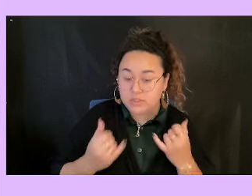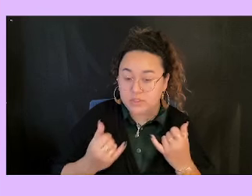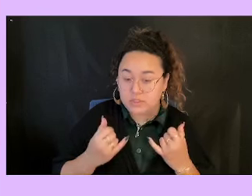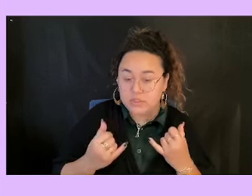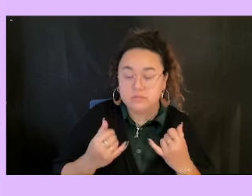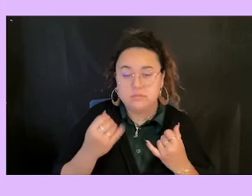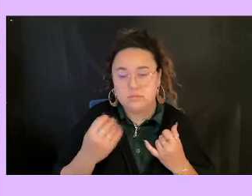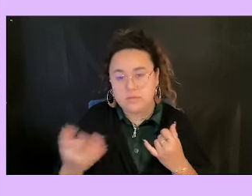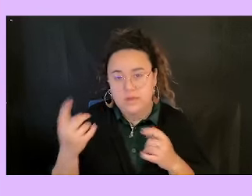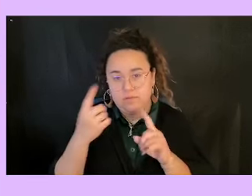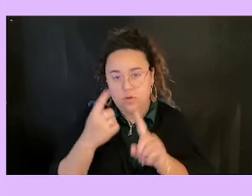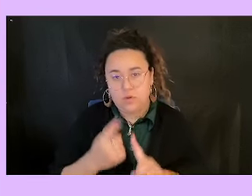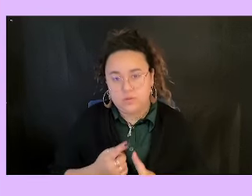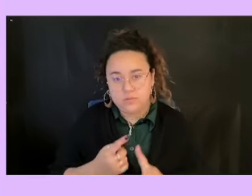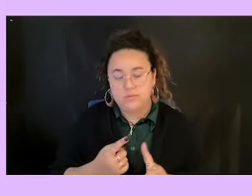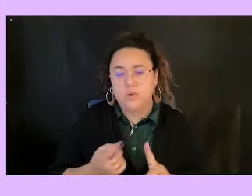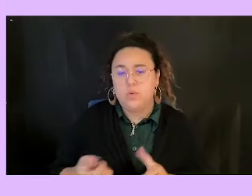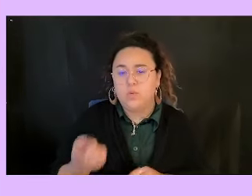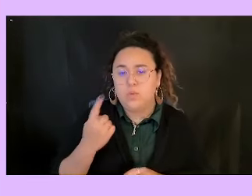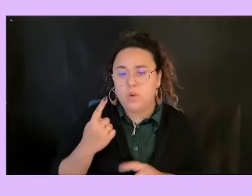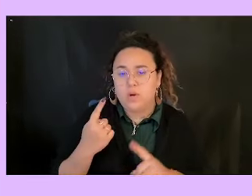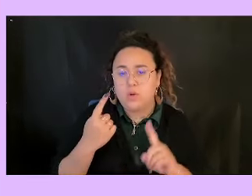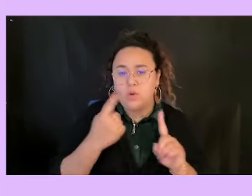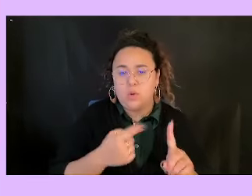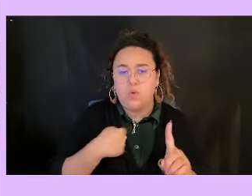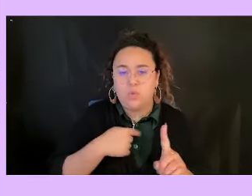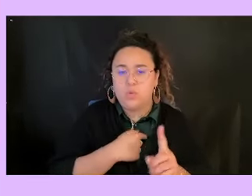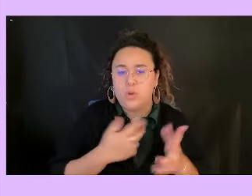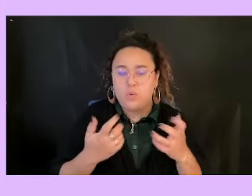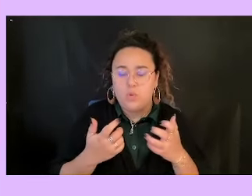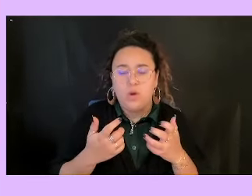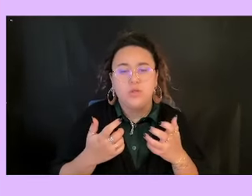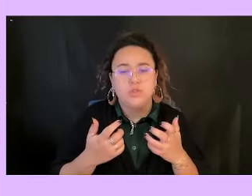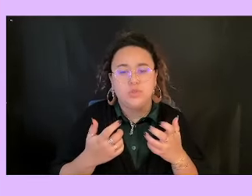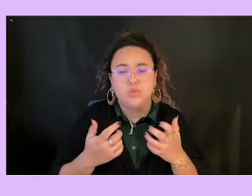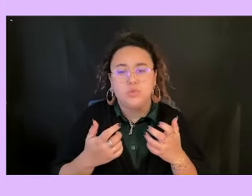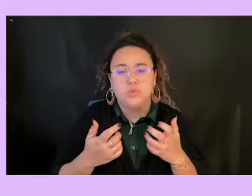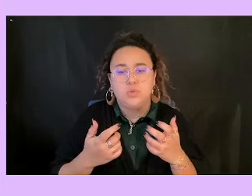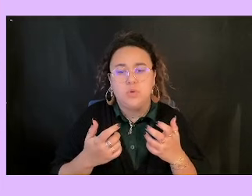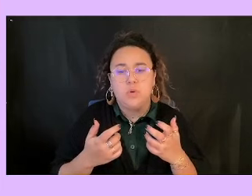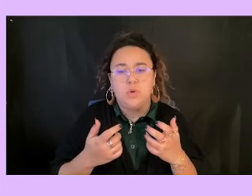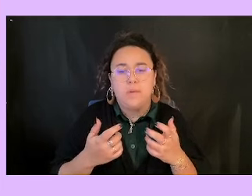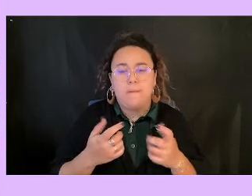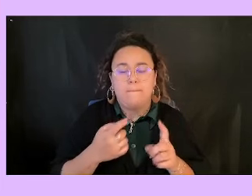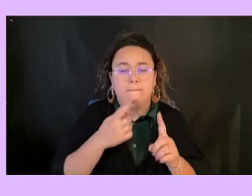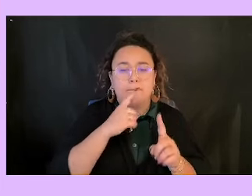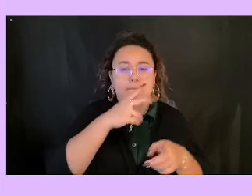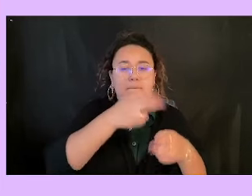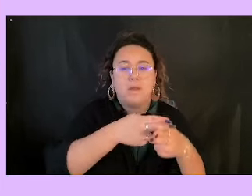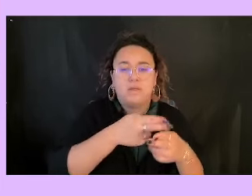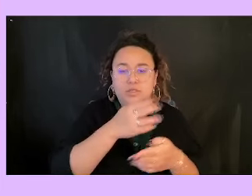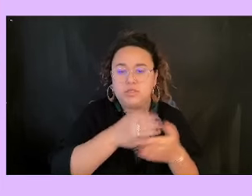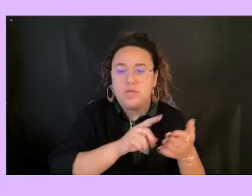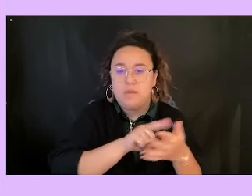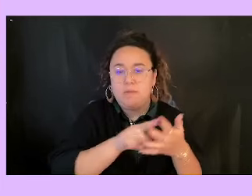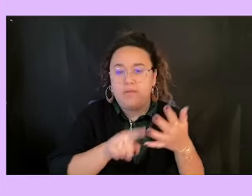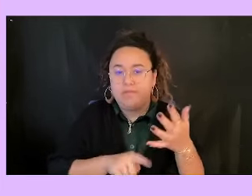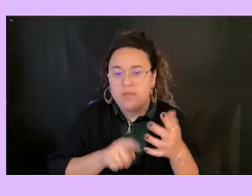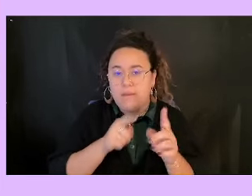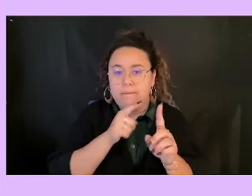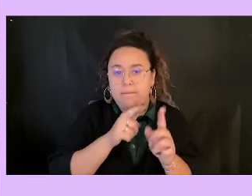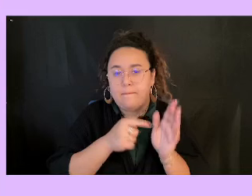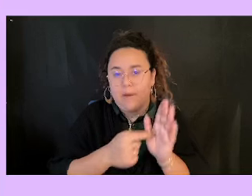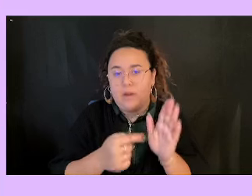several. One is we would like to surface and point towards some of the models that are